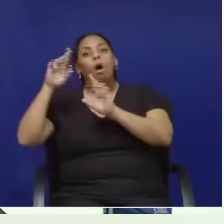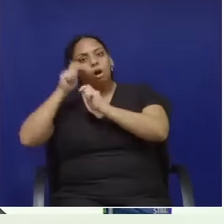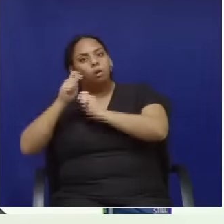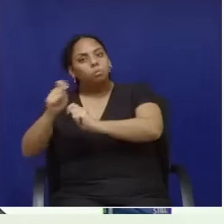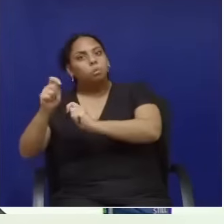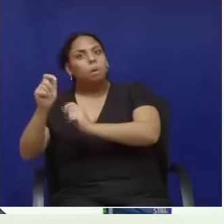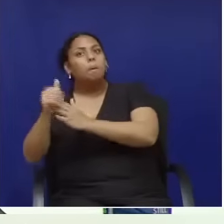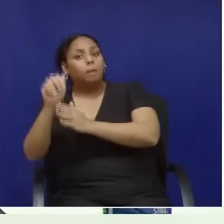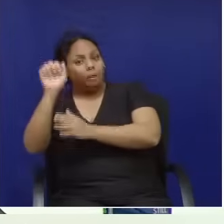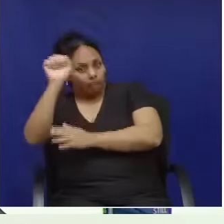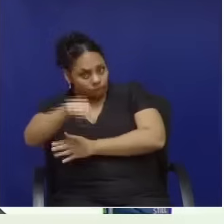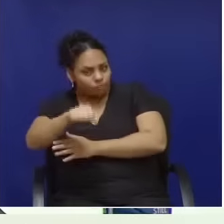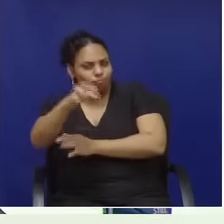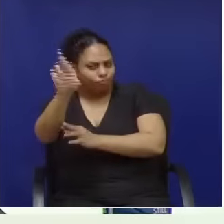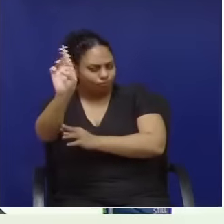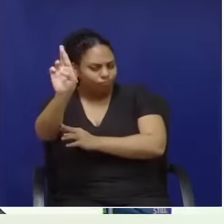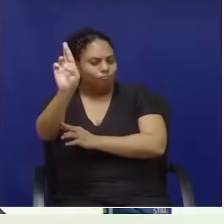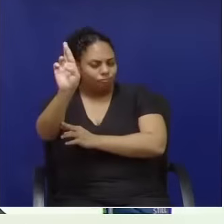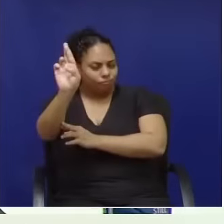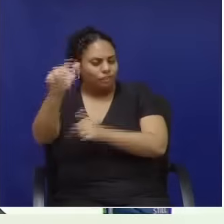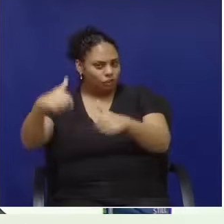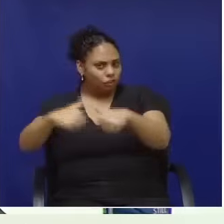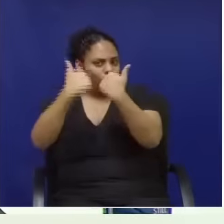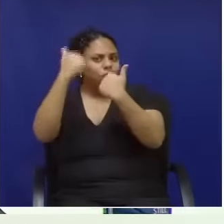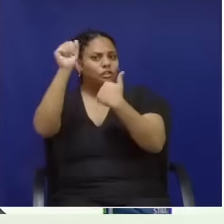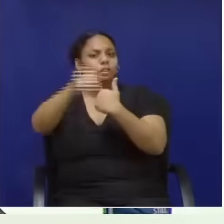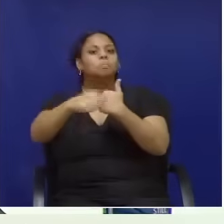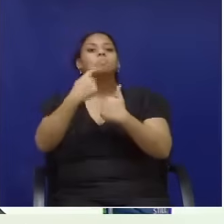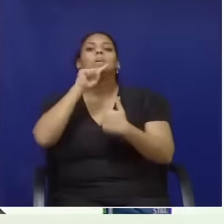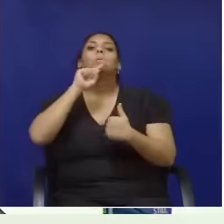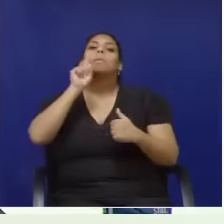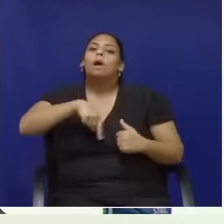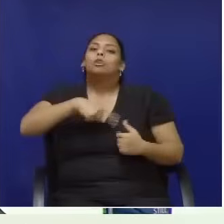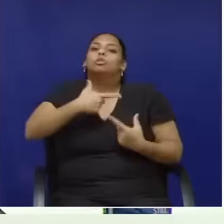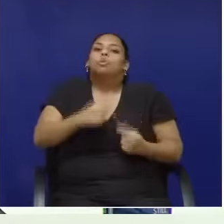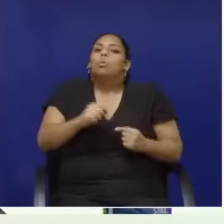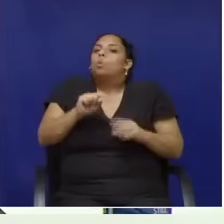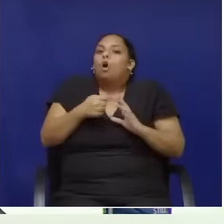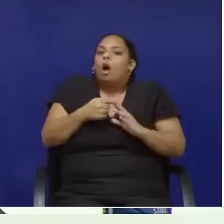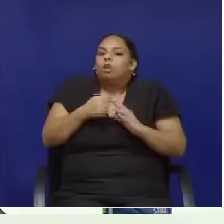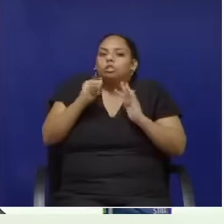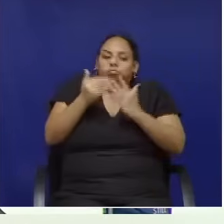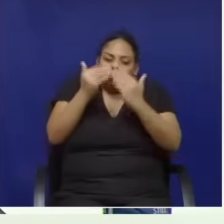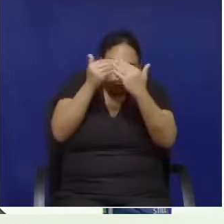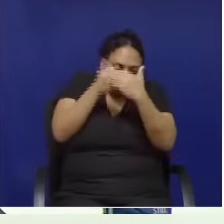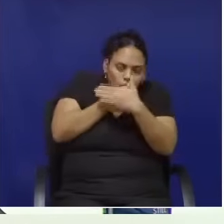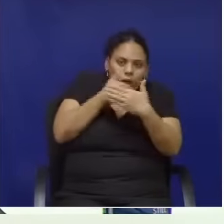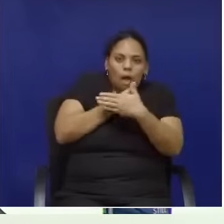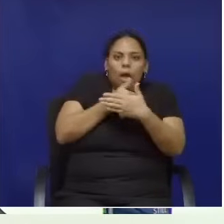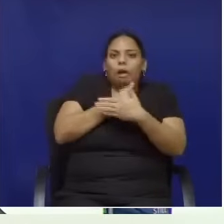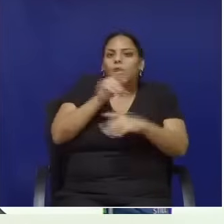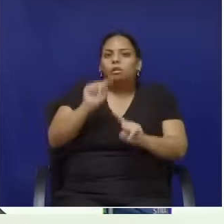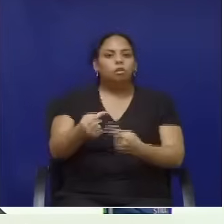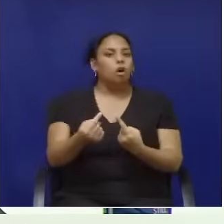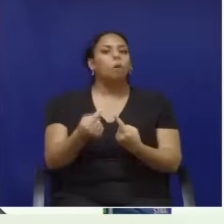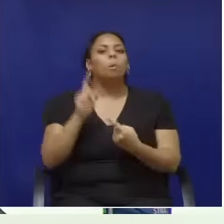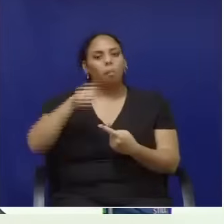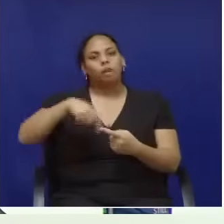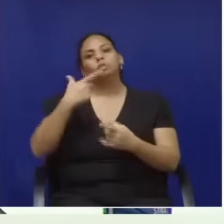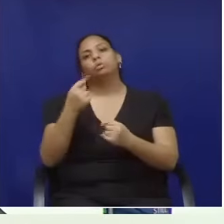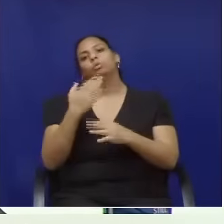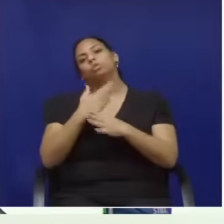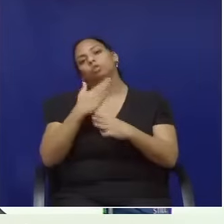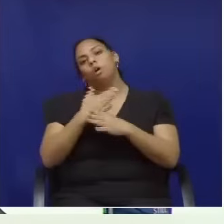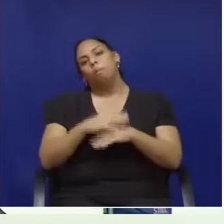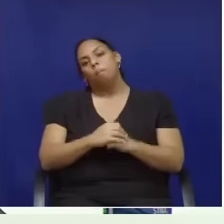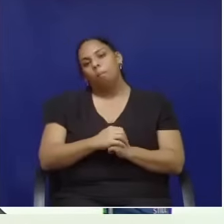it's challenging, but it has to be done. We cannot bury our hands in the sense we have to do the job. Thank you.